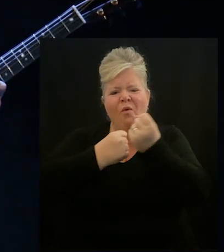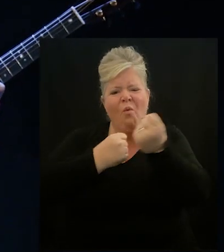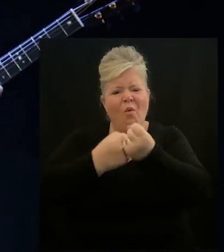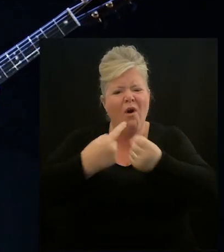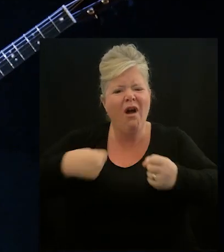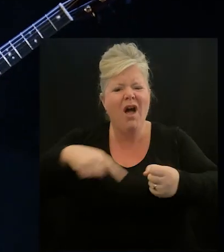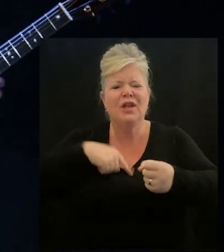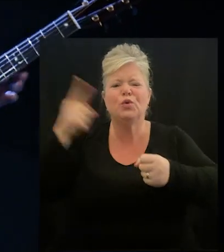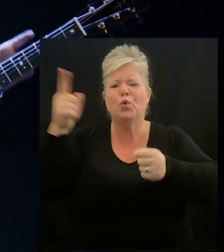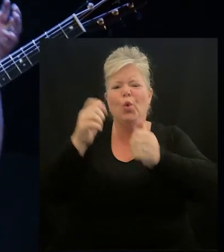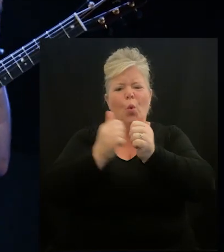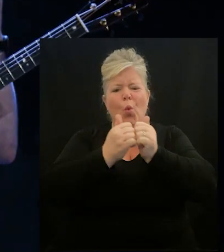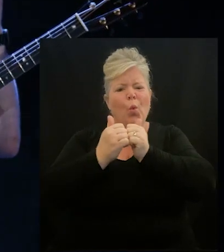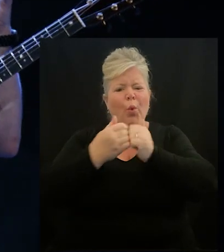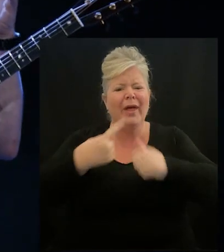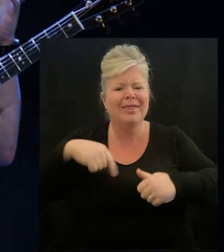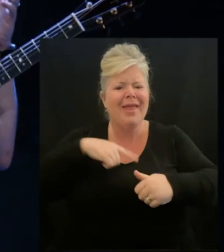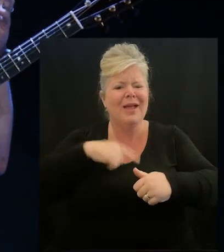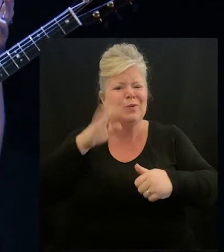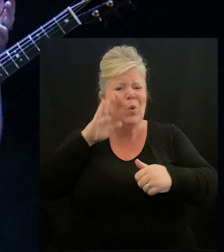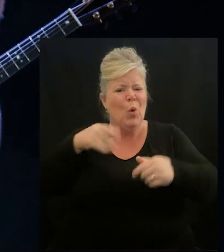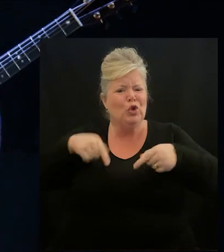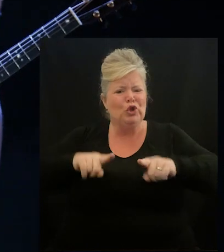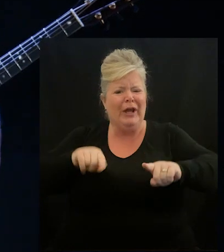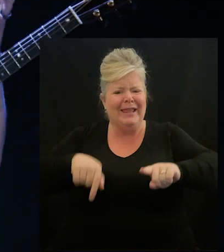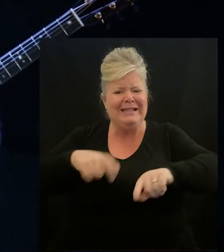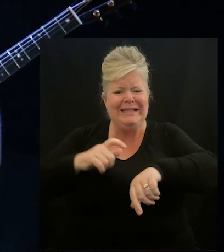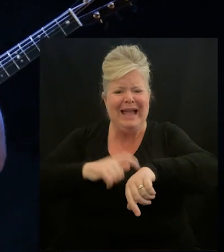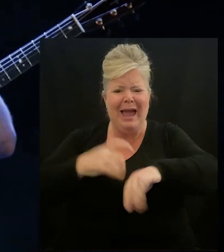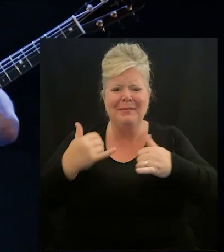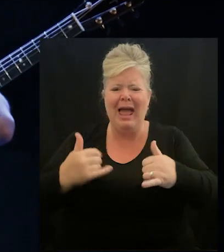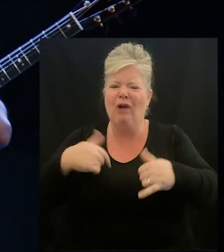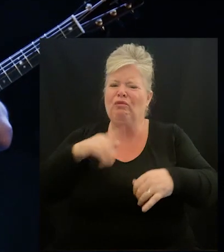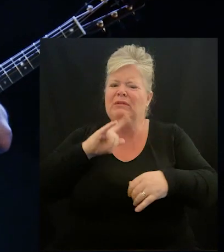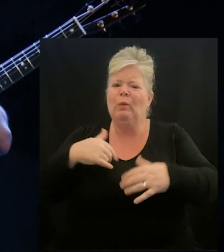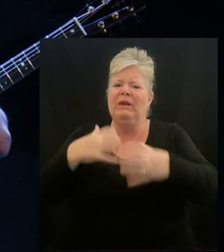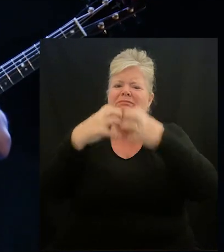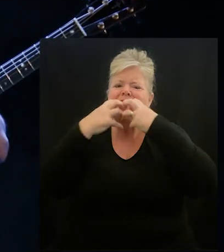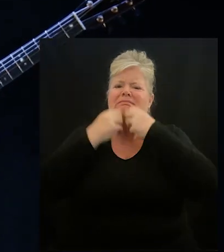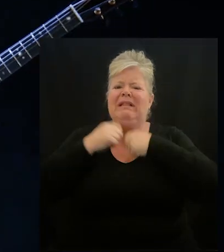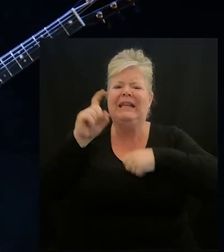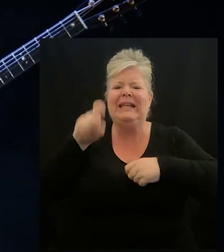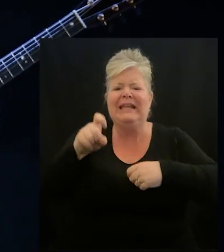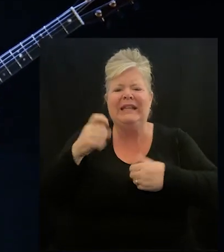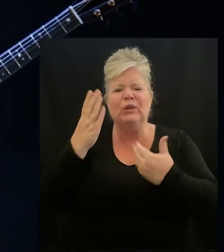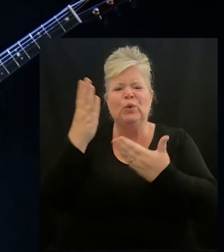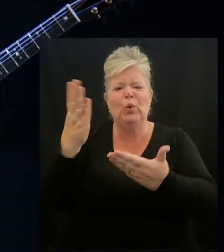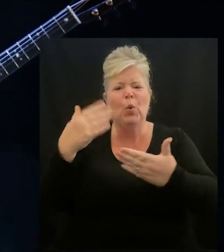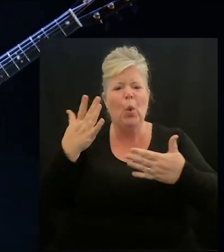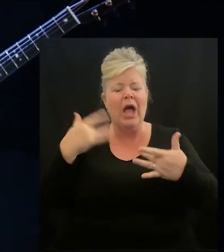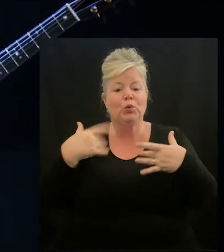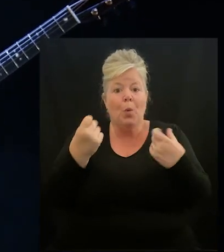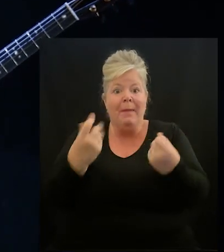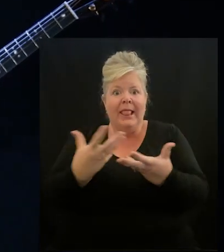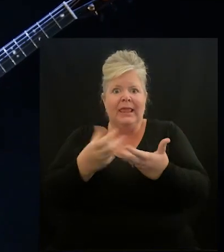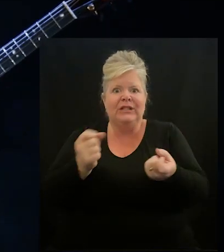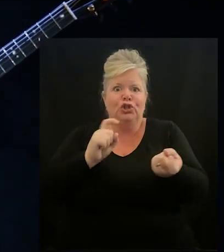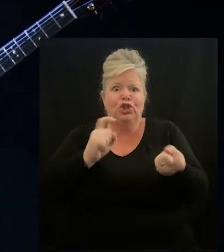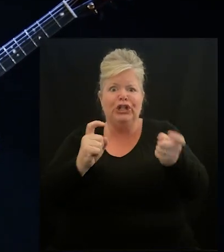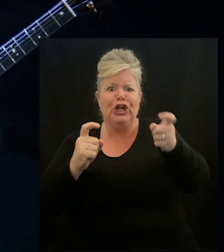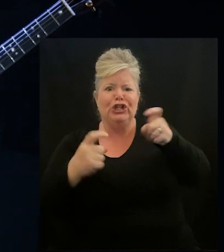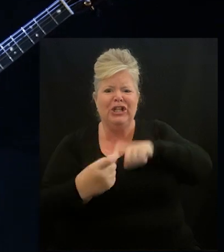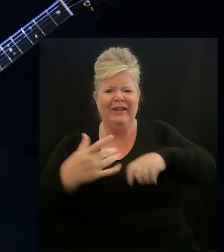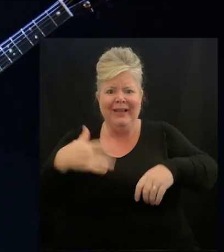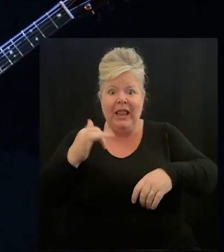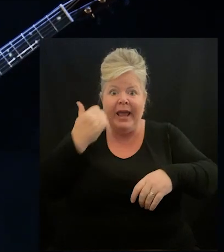you are with us. God, in this season, we need you. We need you so desperately, God. There's so many things that are changing in our world,